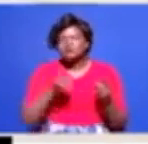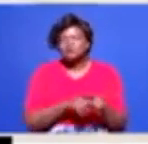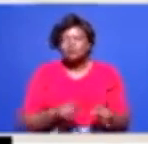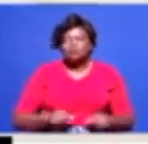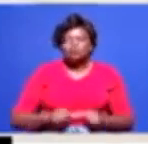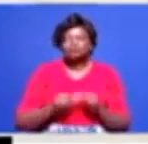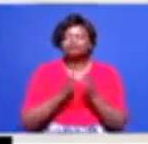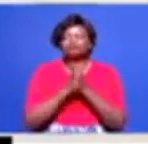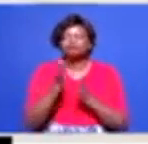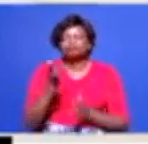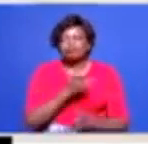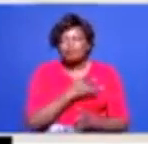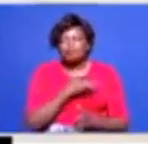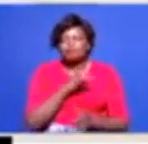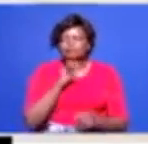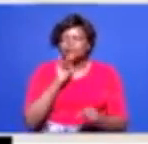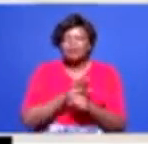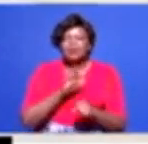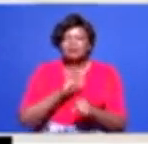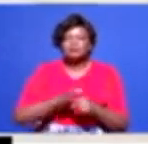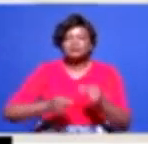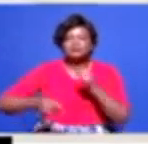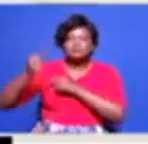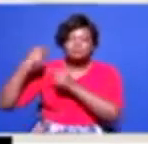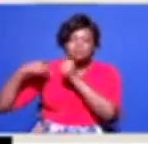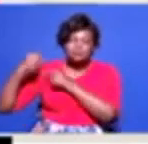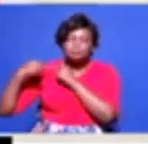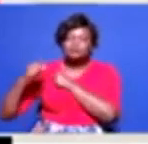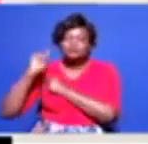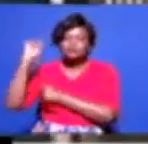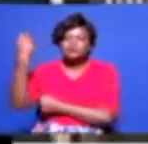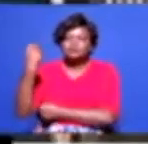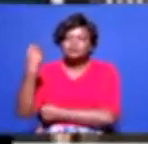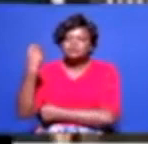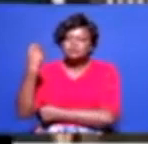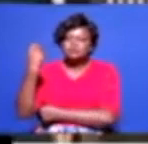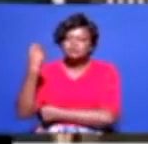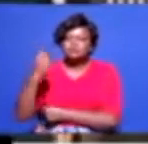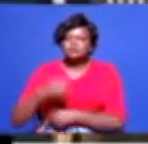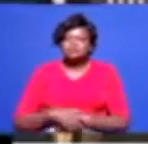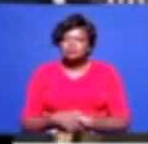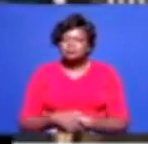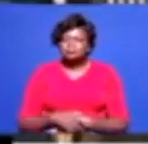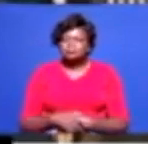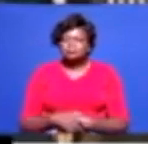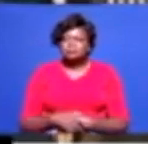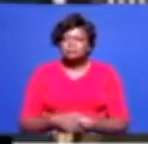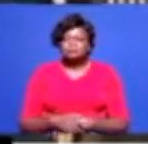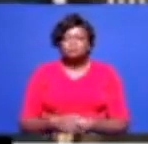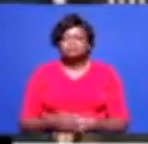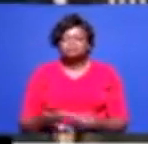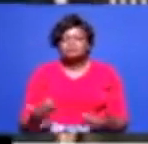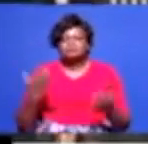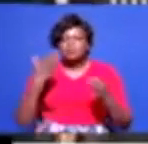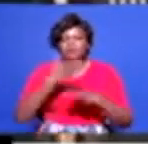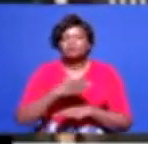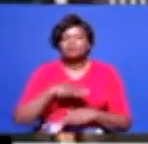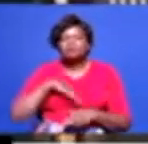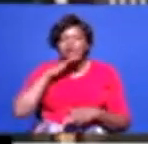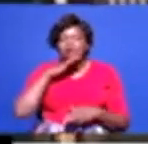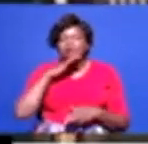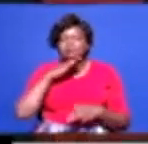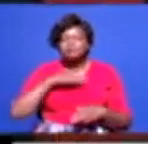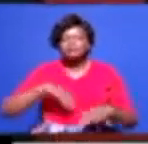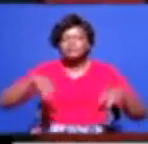inspire generations of Kenyans. Kufuatia kifo cha mtangulizi wake,